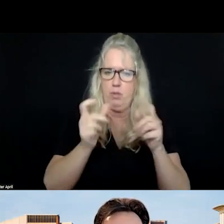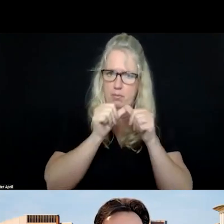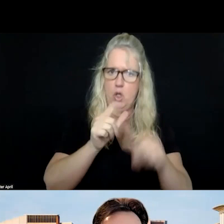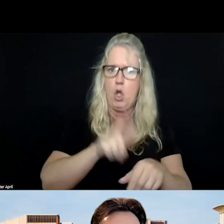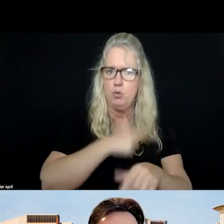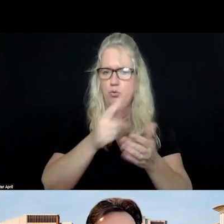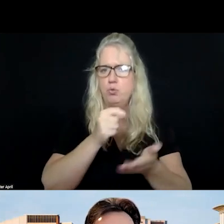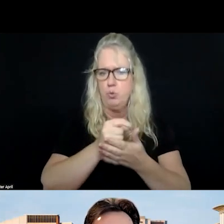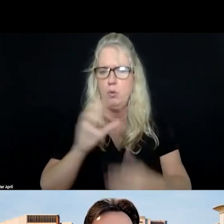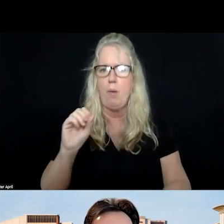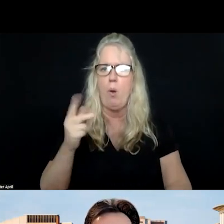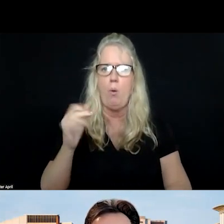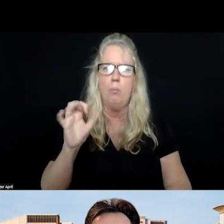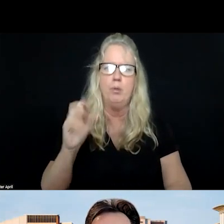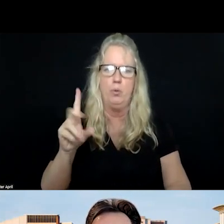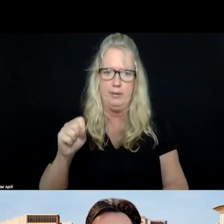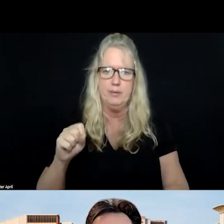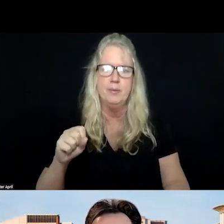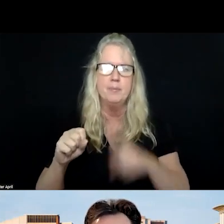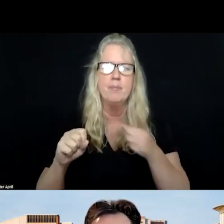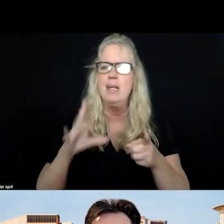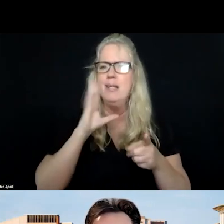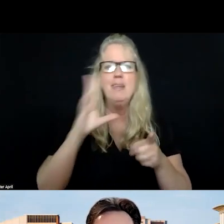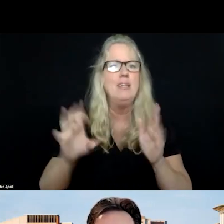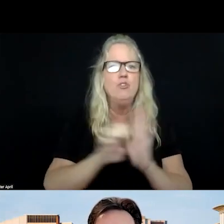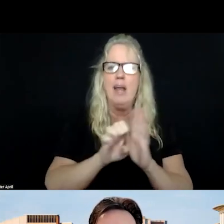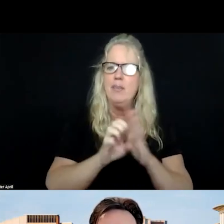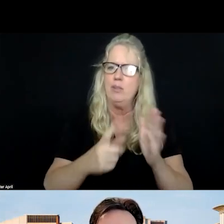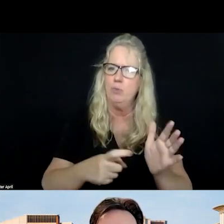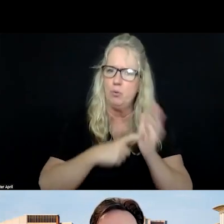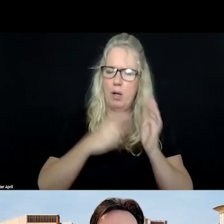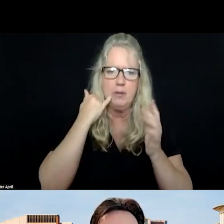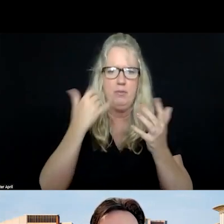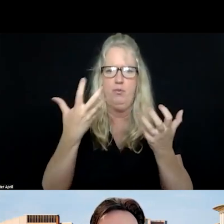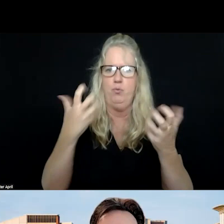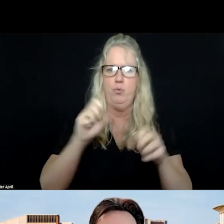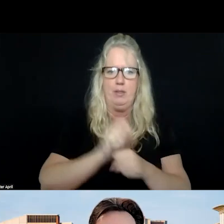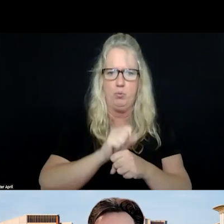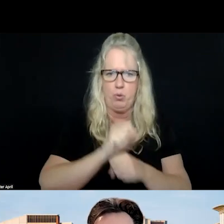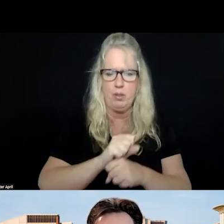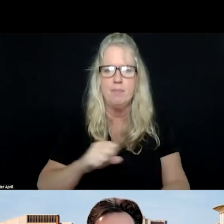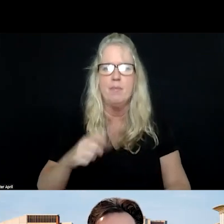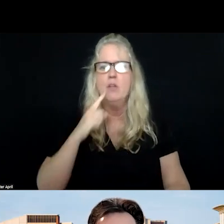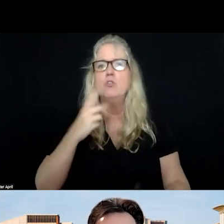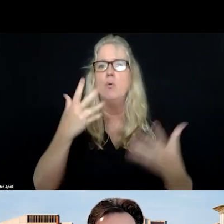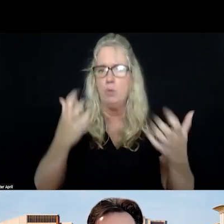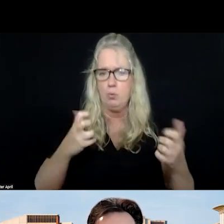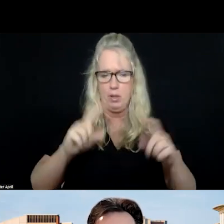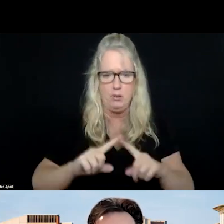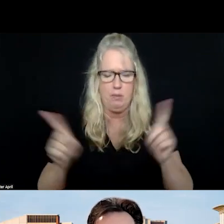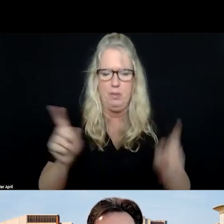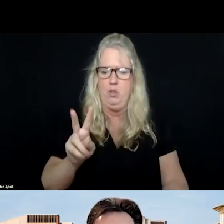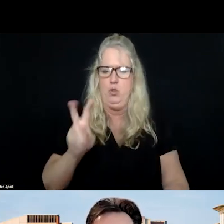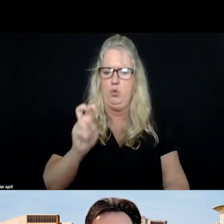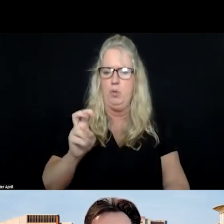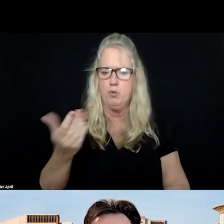slide. These are just ethically required if you're going to do this work. So if we want to make a difference, all 215